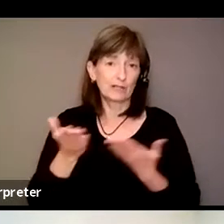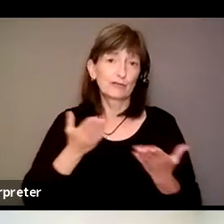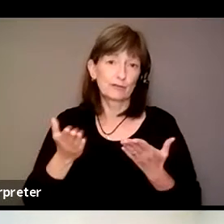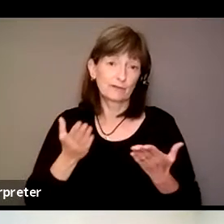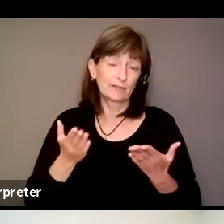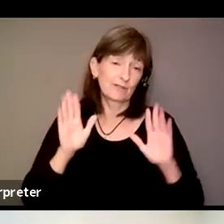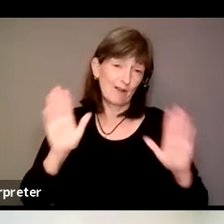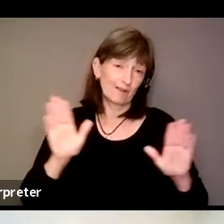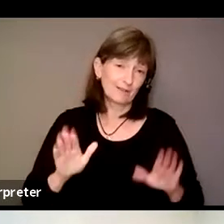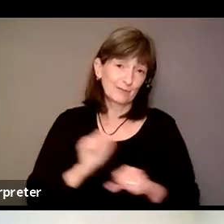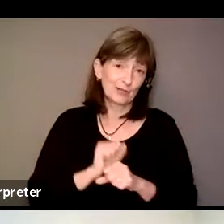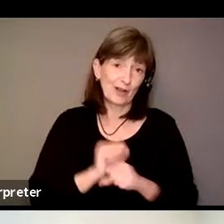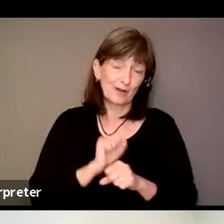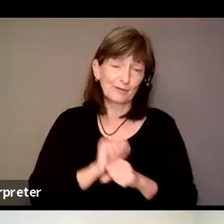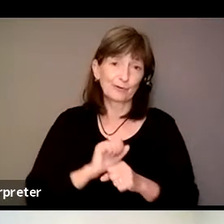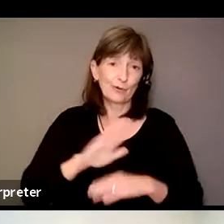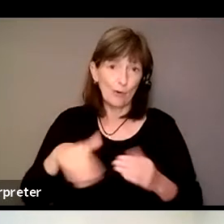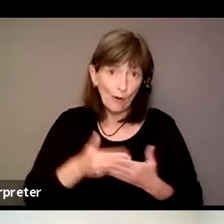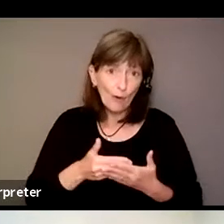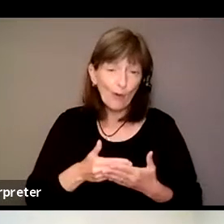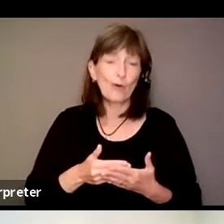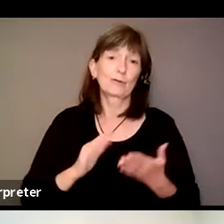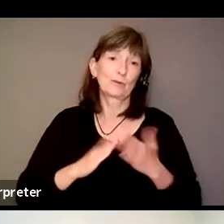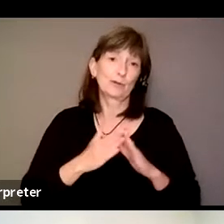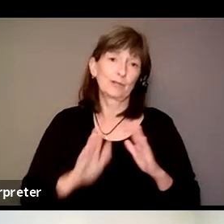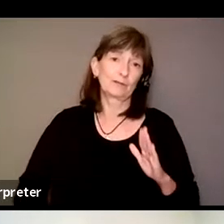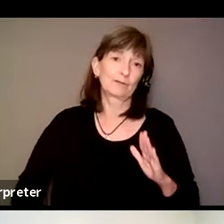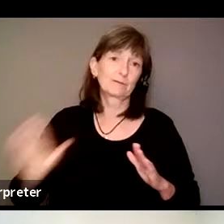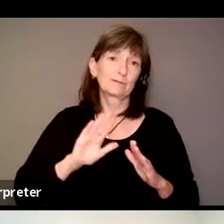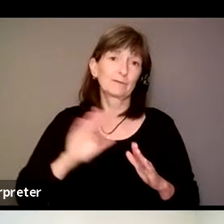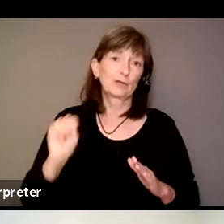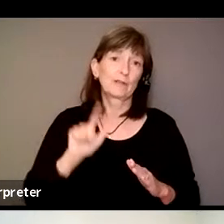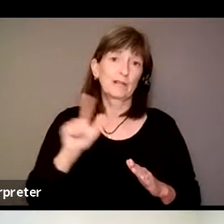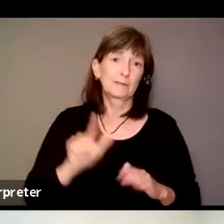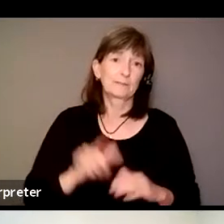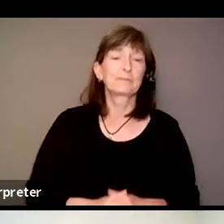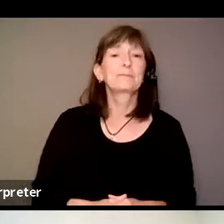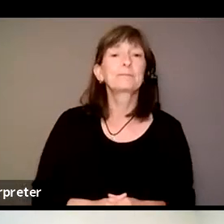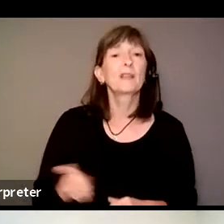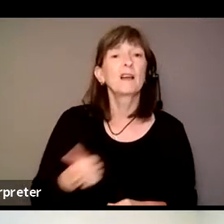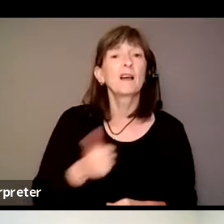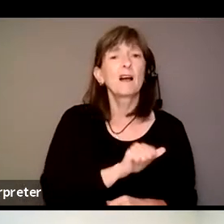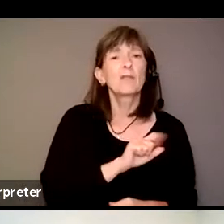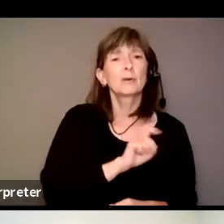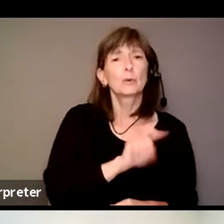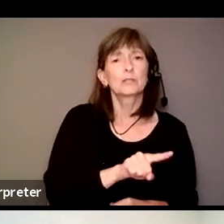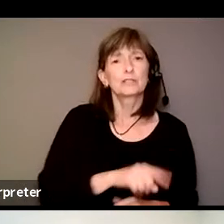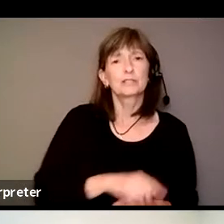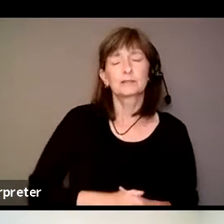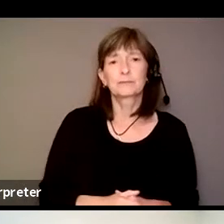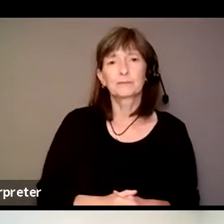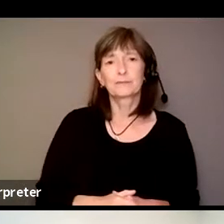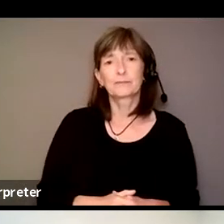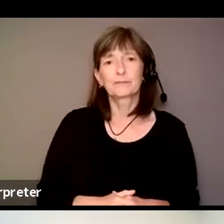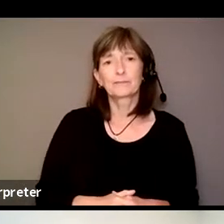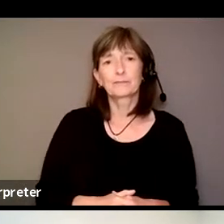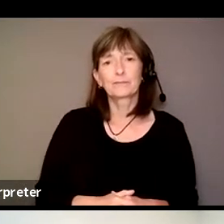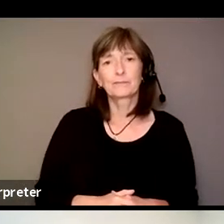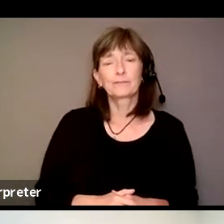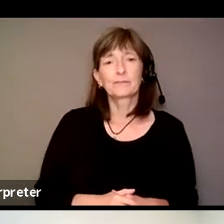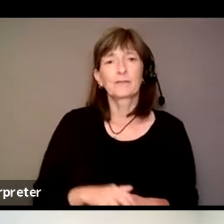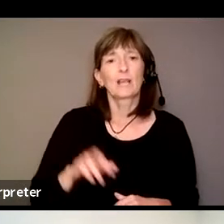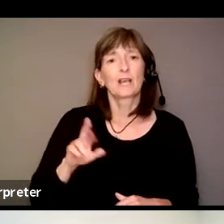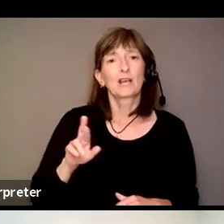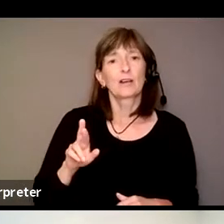work by the communities all across Newfoundland and Labrador. One of the other questions that came was in regards to reconciliation. It